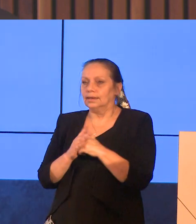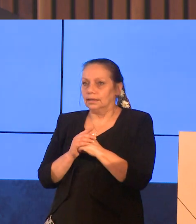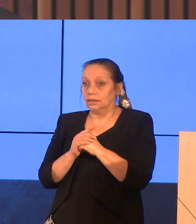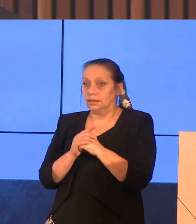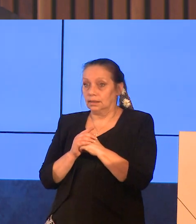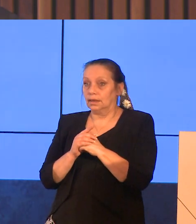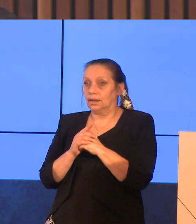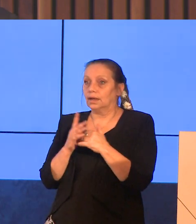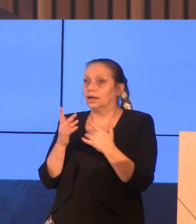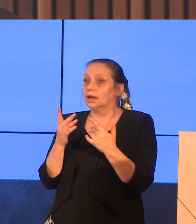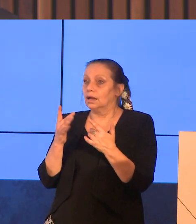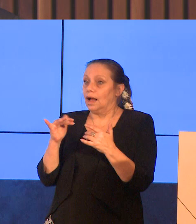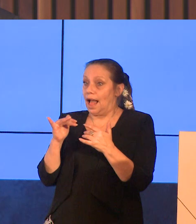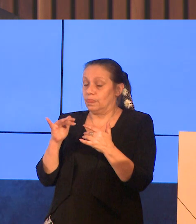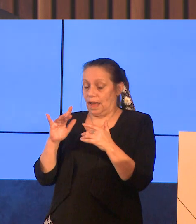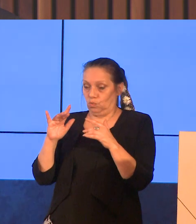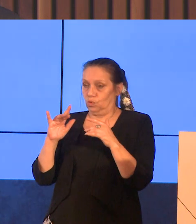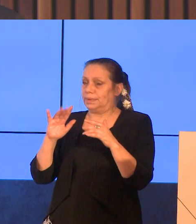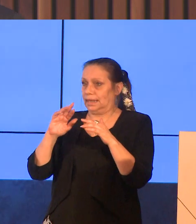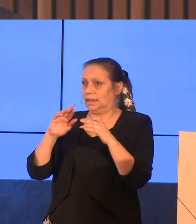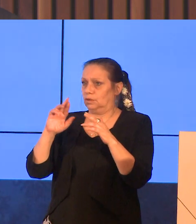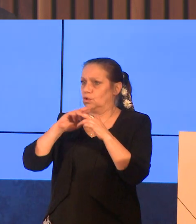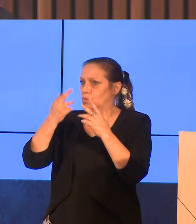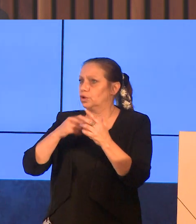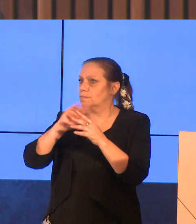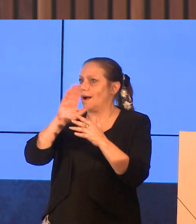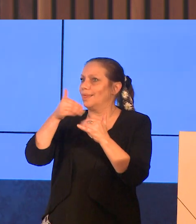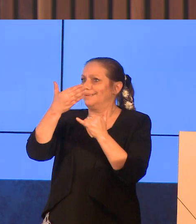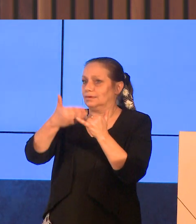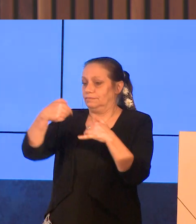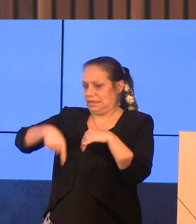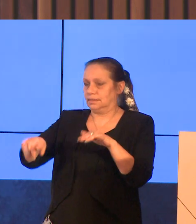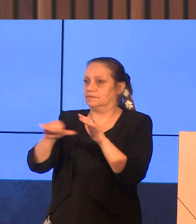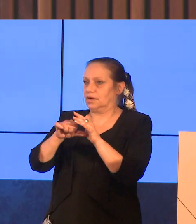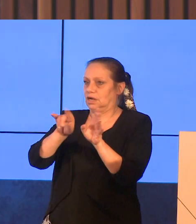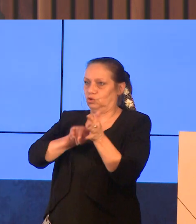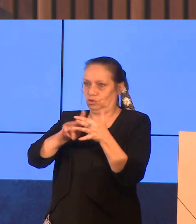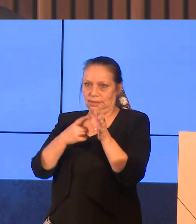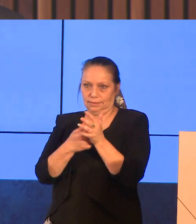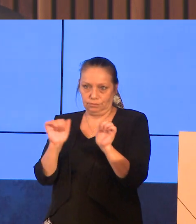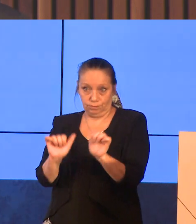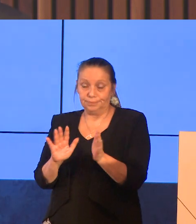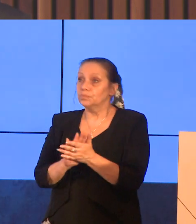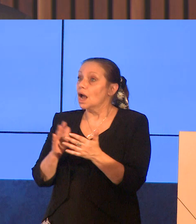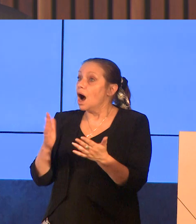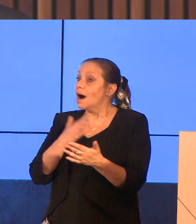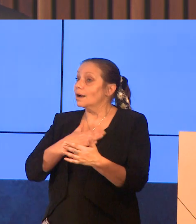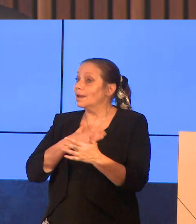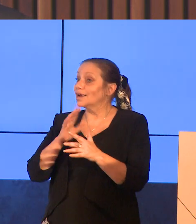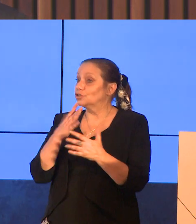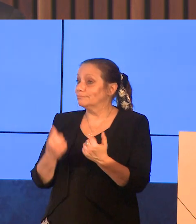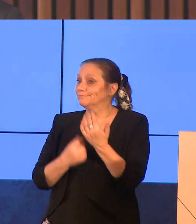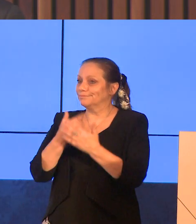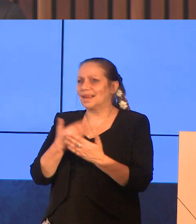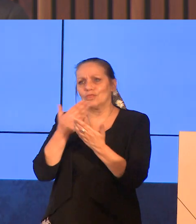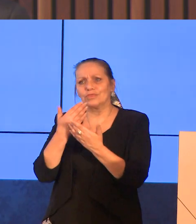which will report by the end of this financial year. I'd also like to take this opportunity to